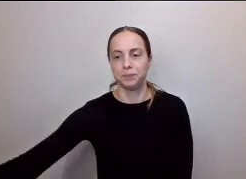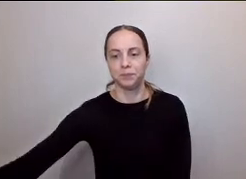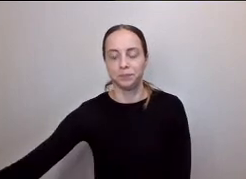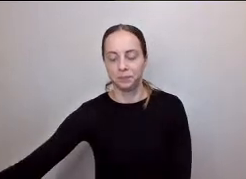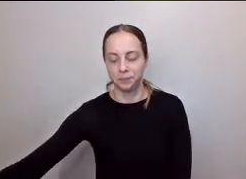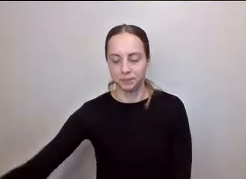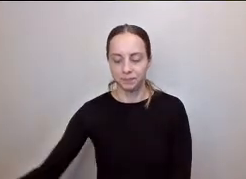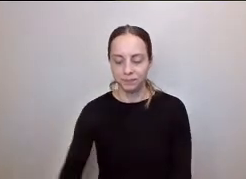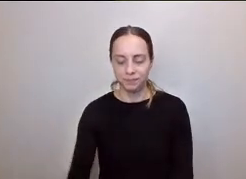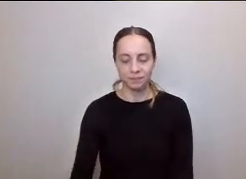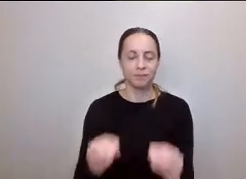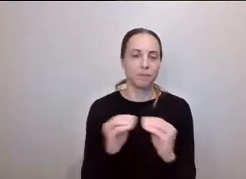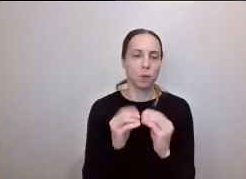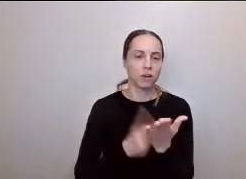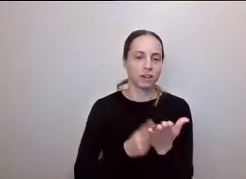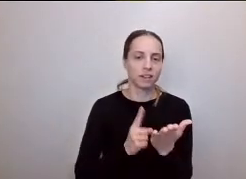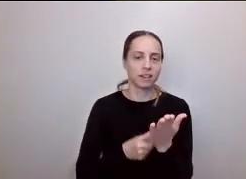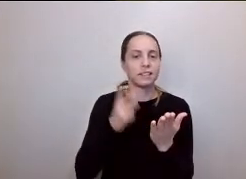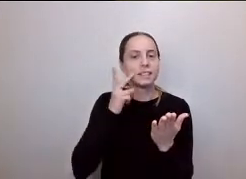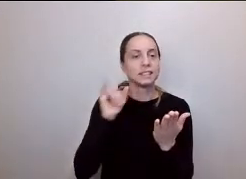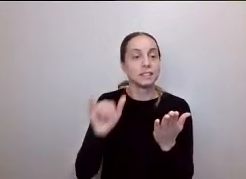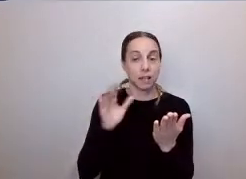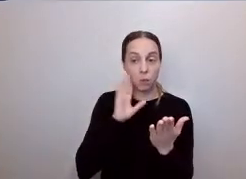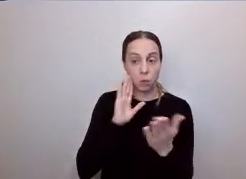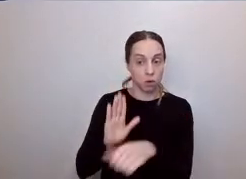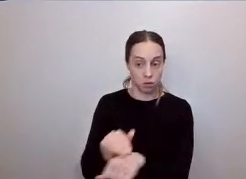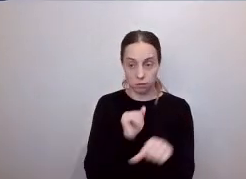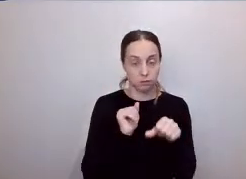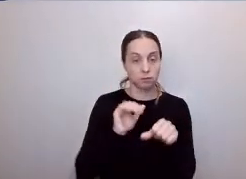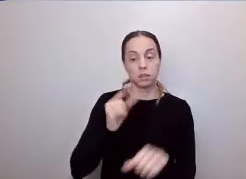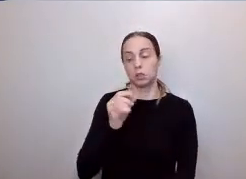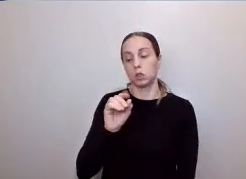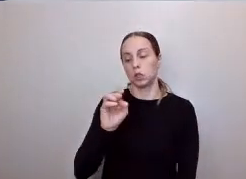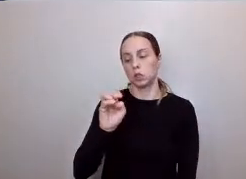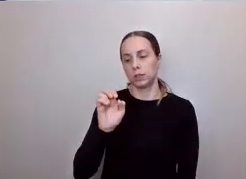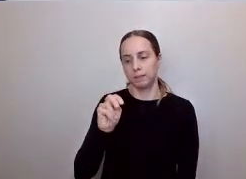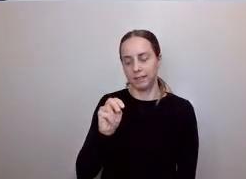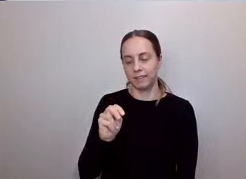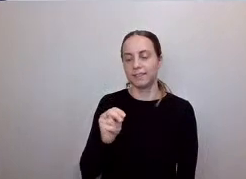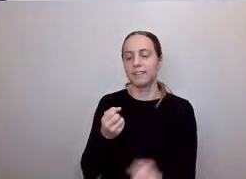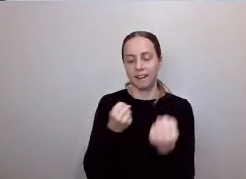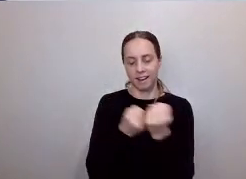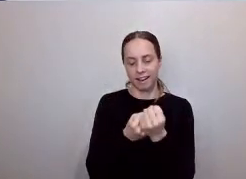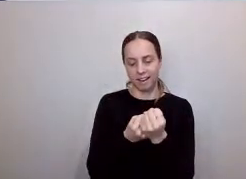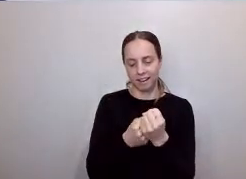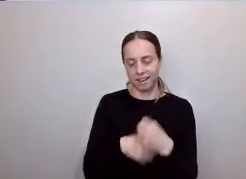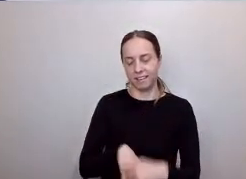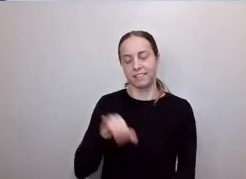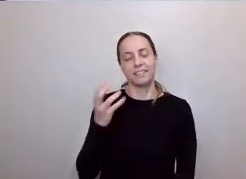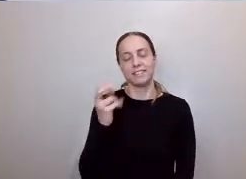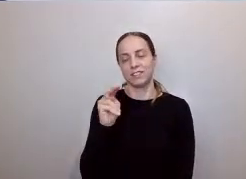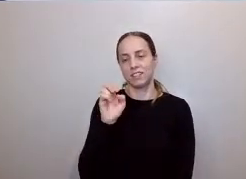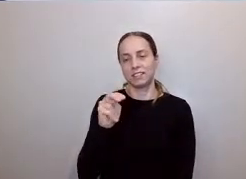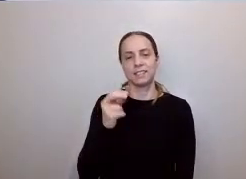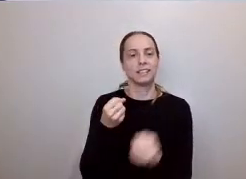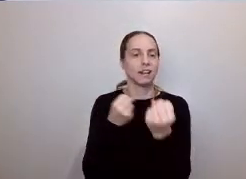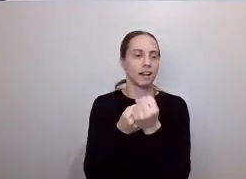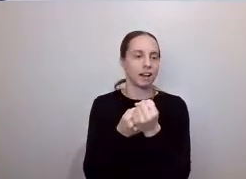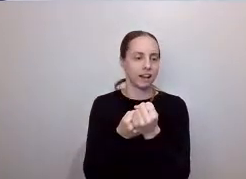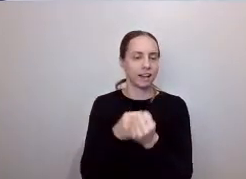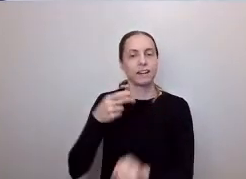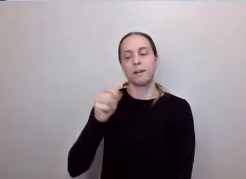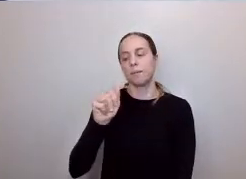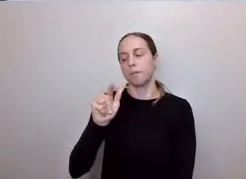Seeing none, clerk will call the roll. Councilmember Goodman. Aye. Councilmember Johnson. Aye. Councilmember Palmisano.